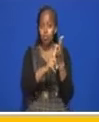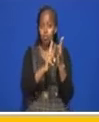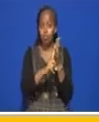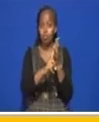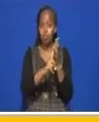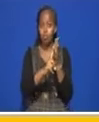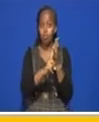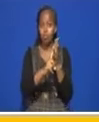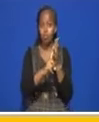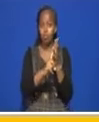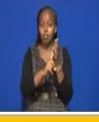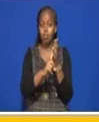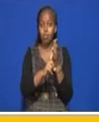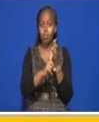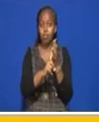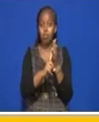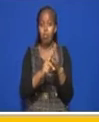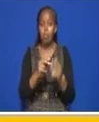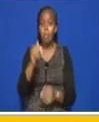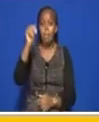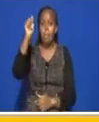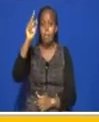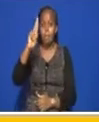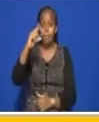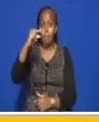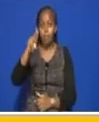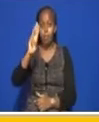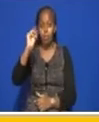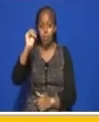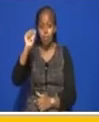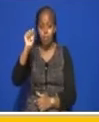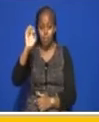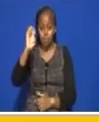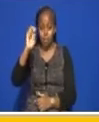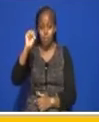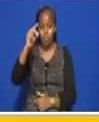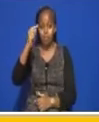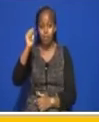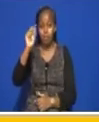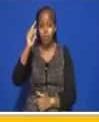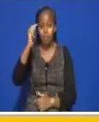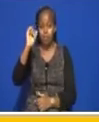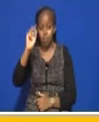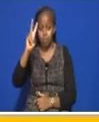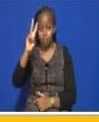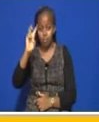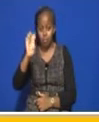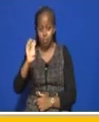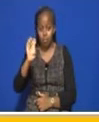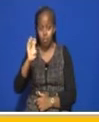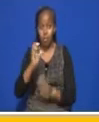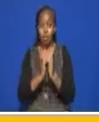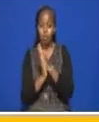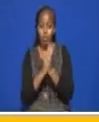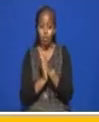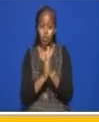another area called argumentative composition or argumentative essay.